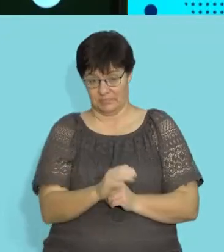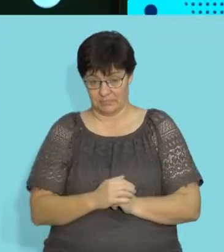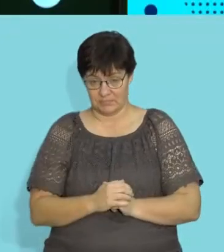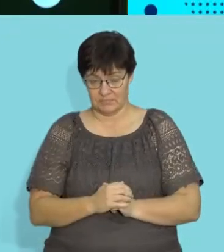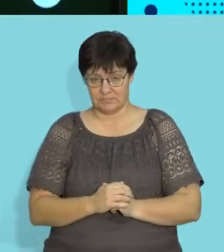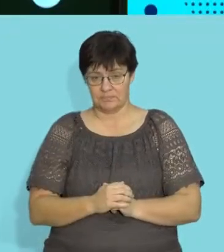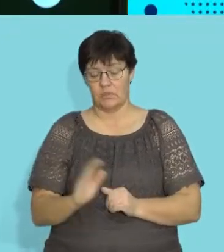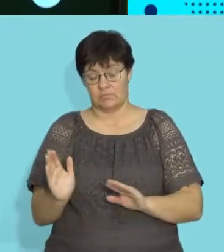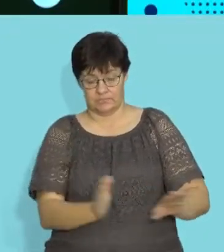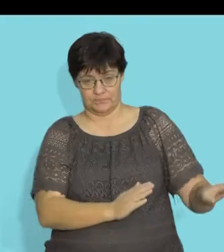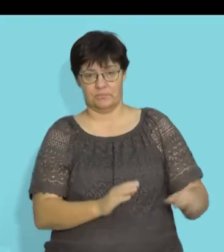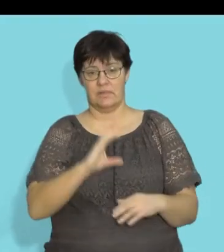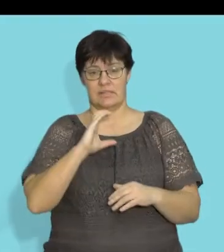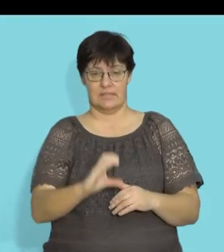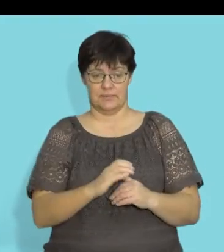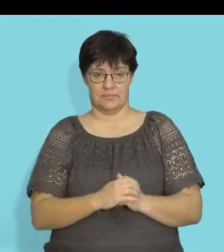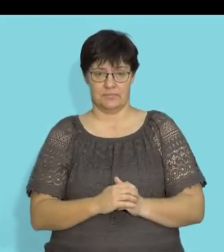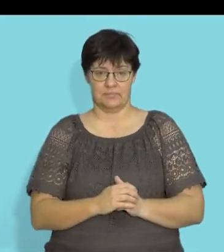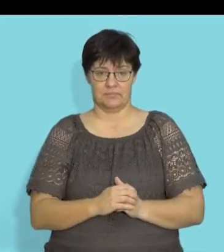C together.